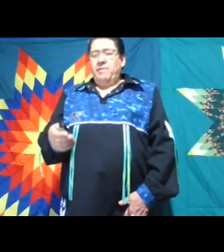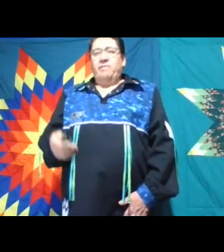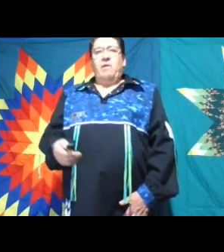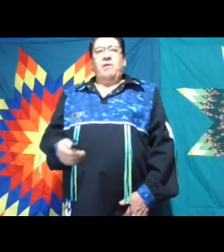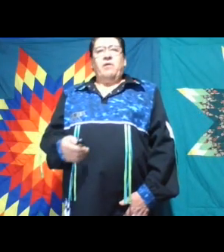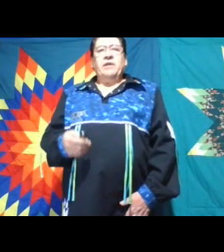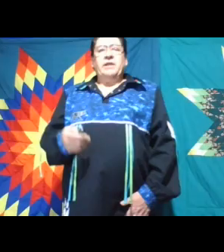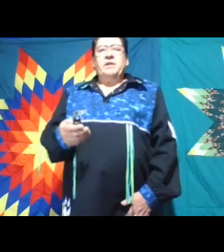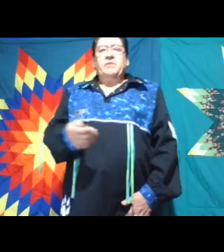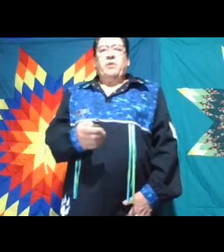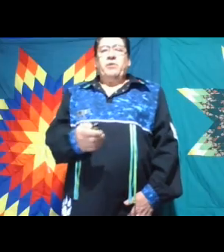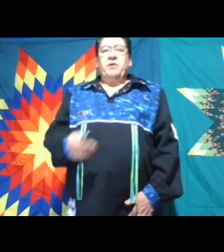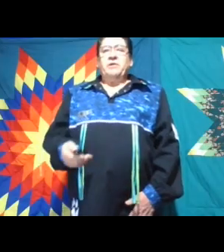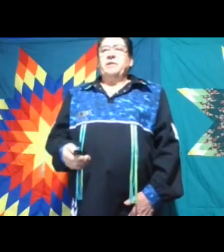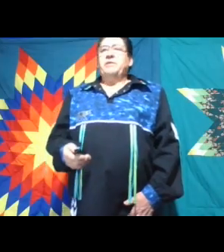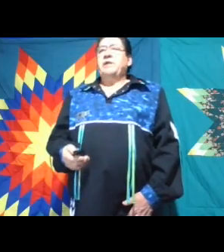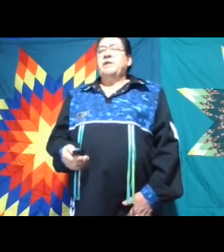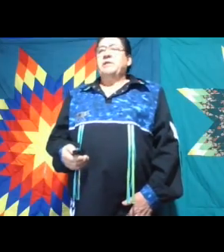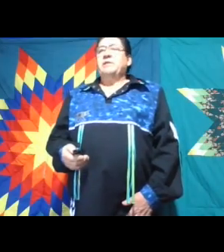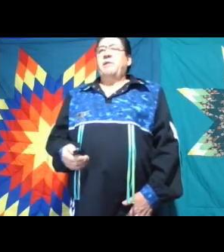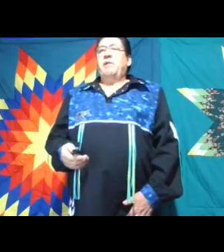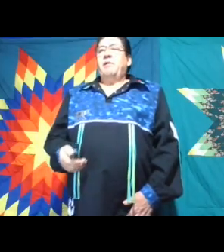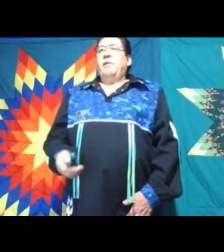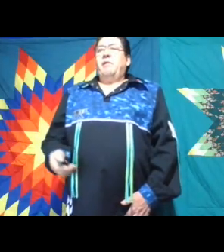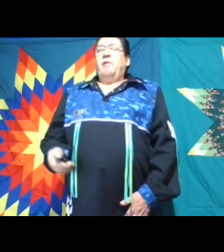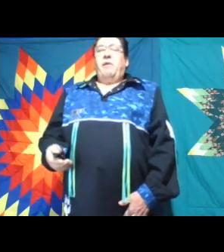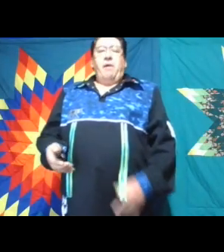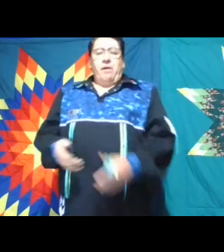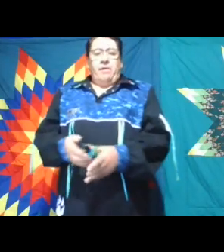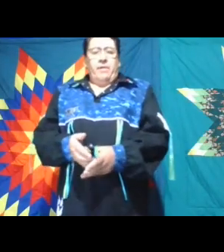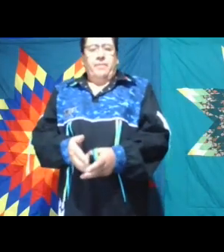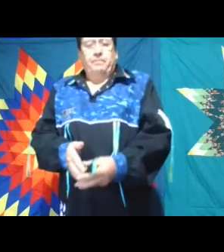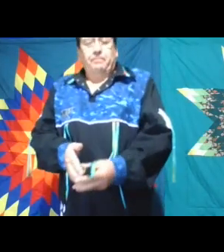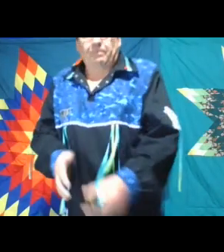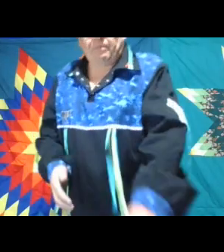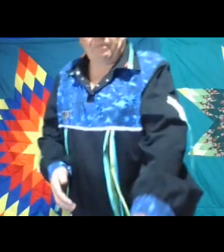installment of our Indigenous webinar series.